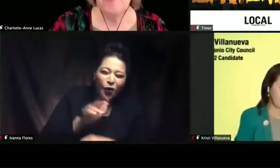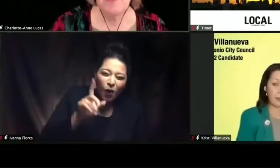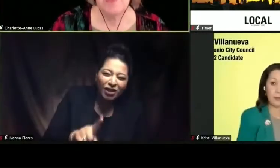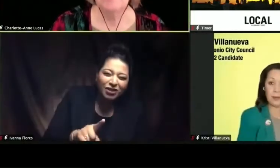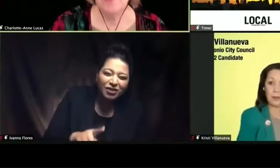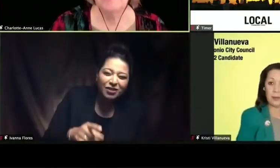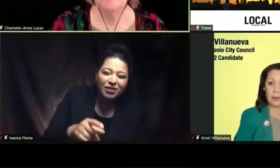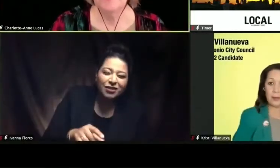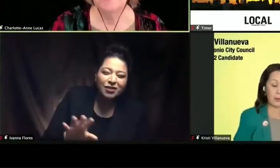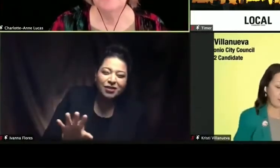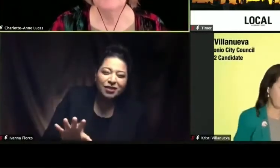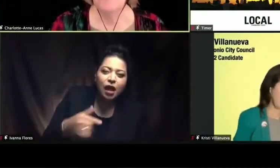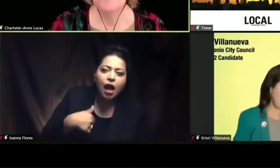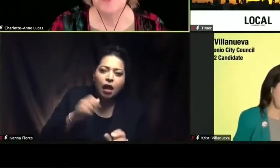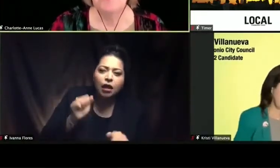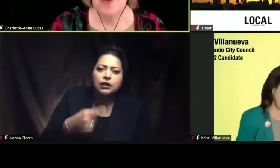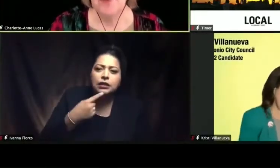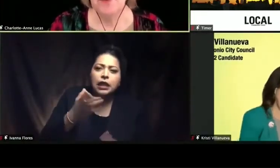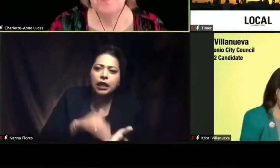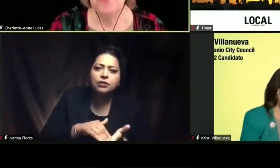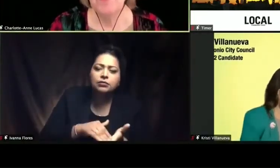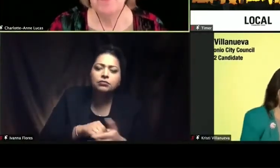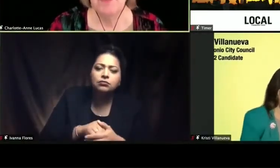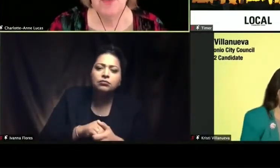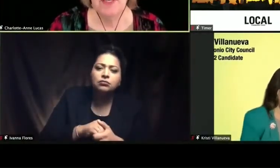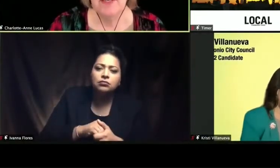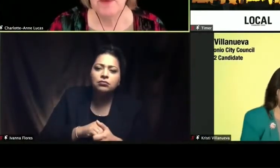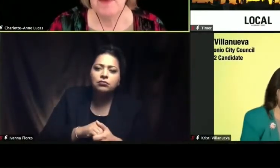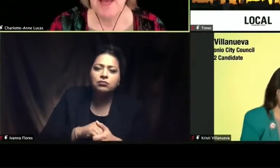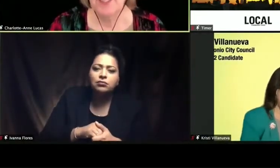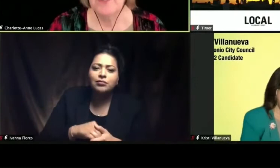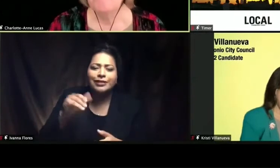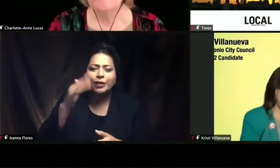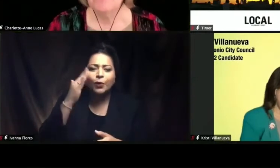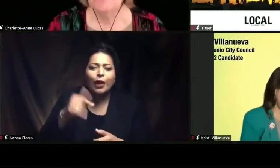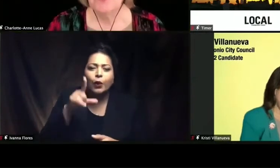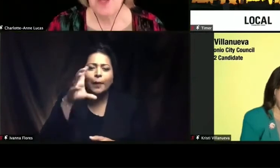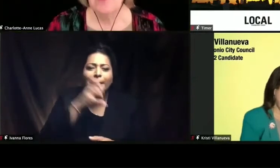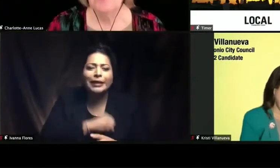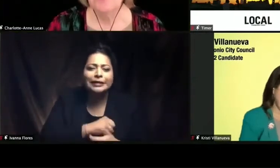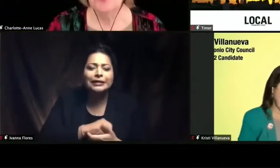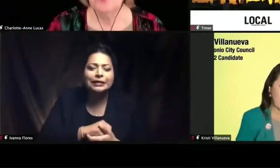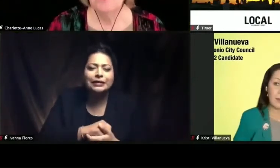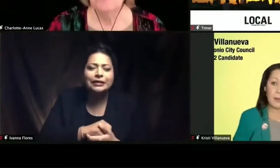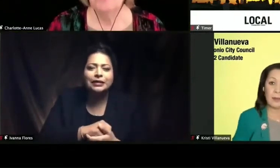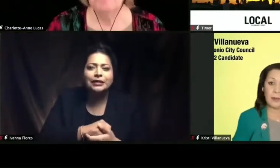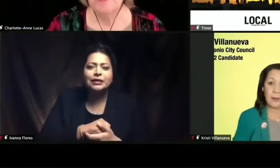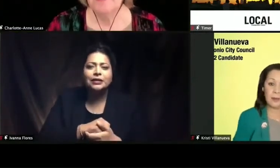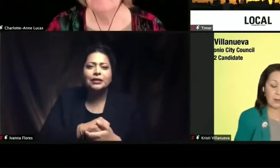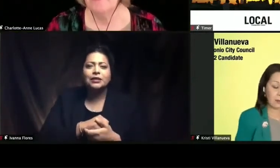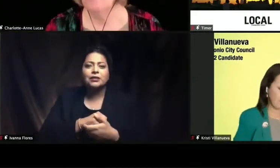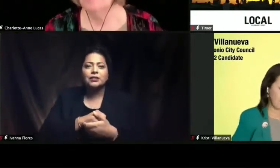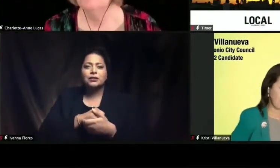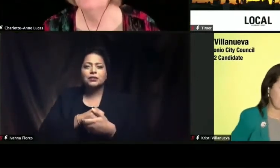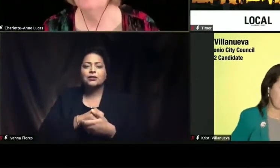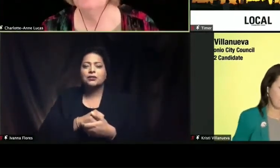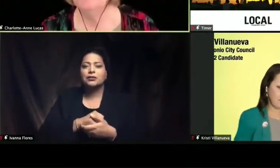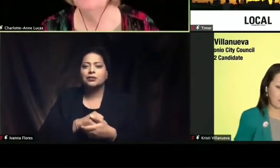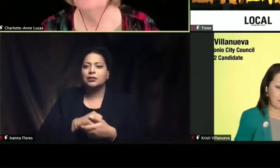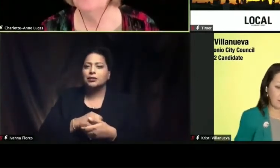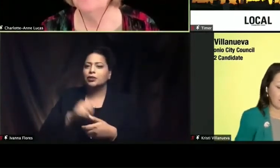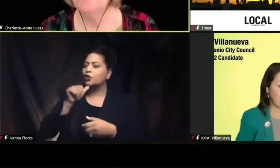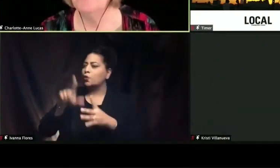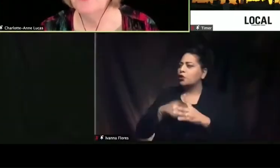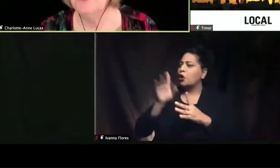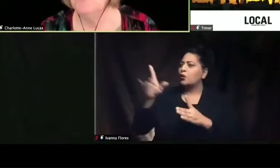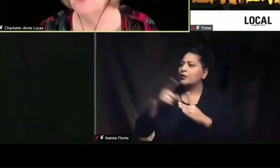died. I can. Oh, that's why you were briefly missing and coming back. Okay. Yes. The clock will remain at 1 minute